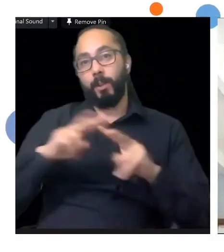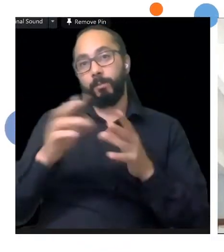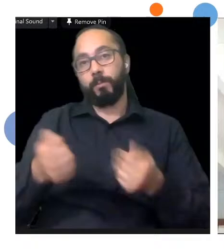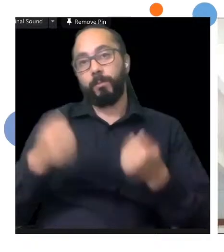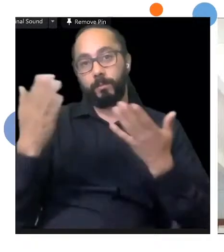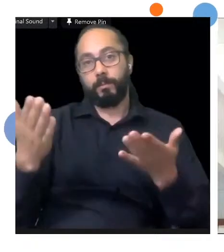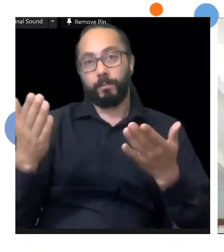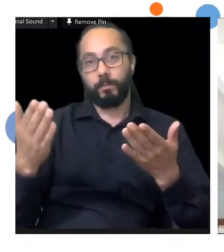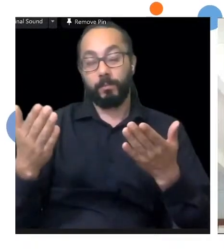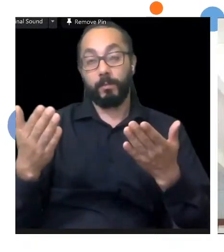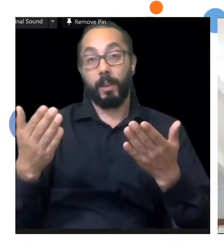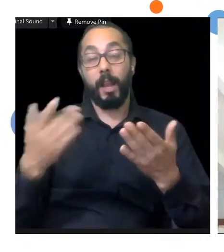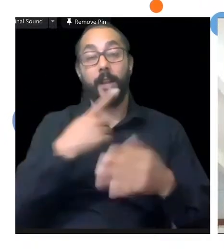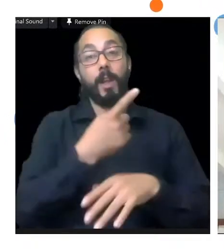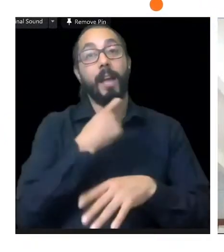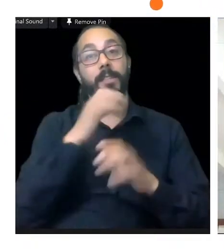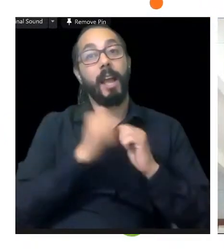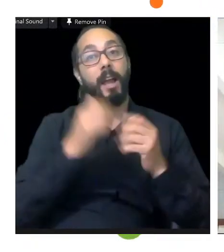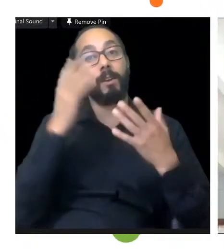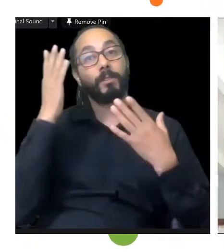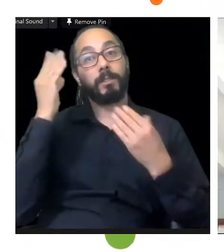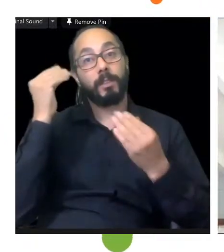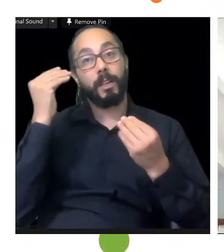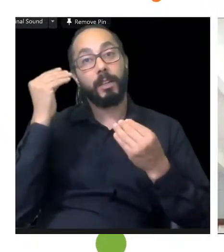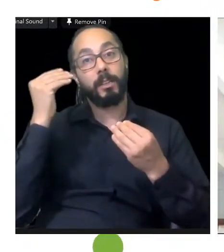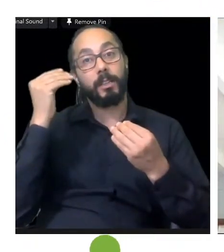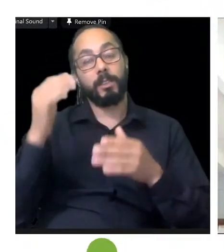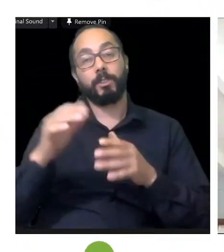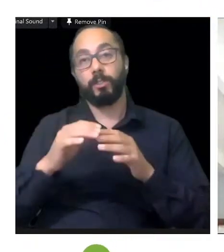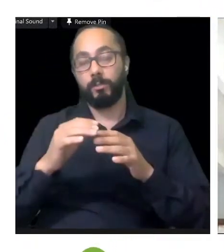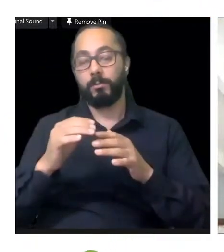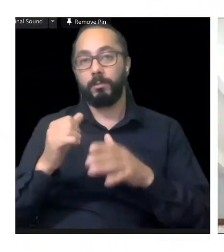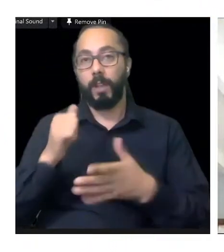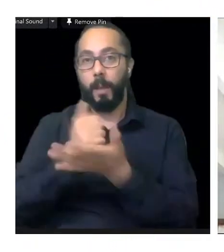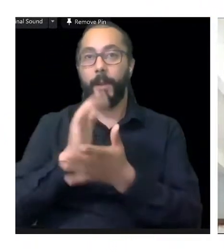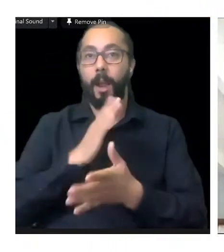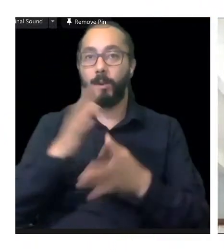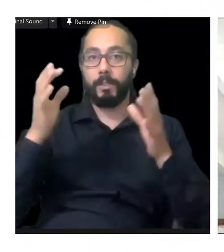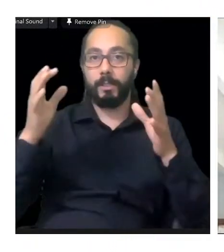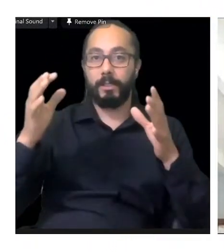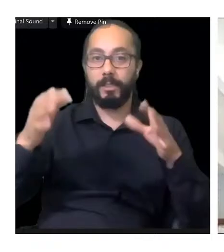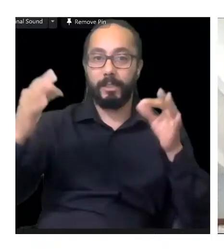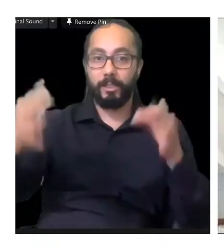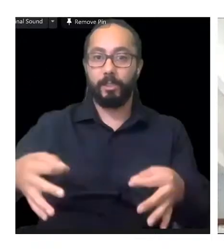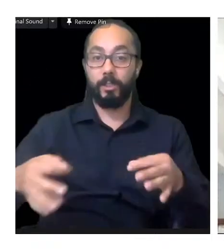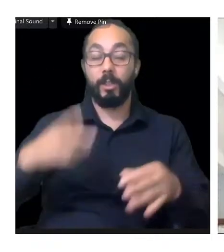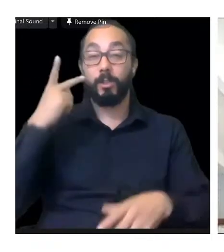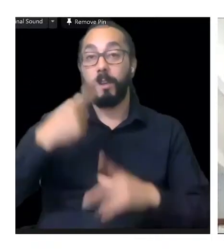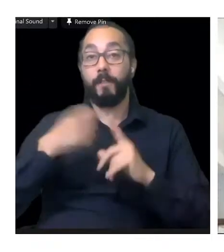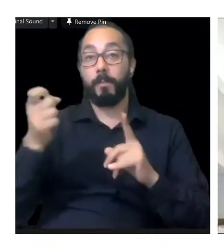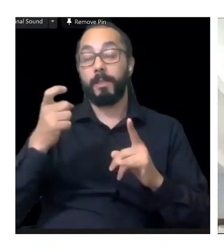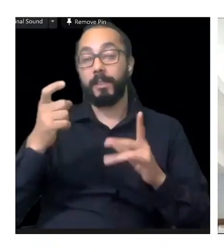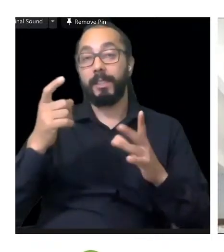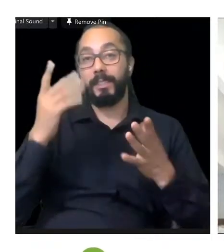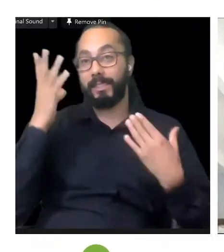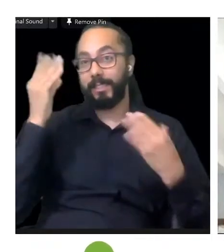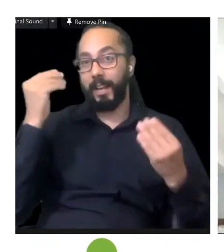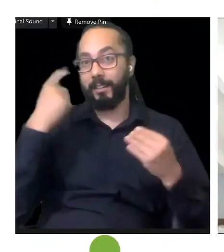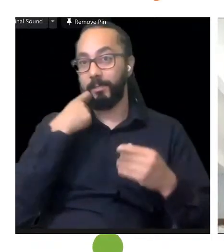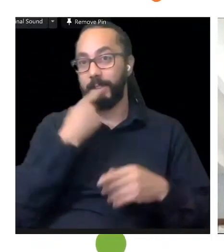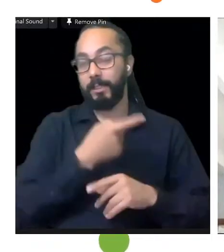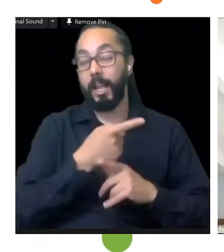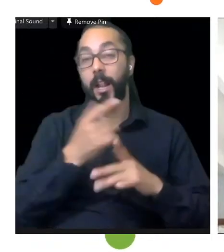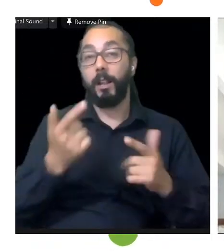data is driving our decisions going forward, Camilla. We saw from the data that the performing arts, live performing arts, is going to be the